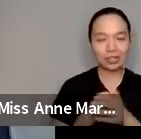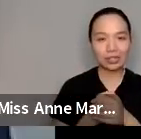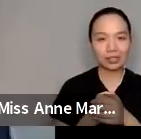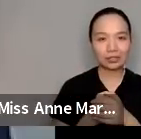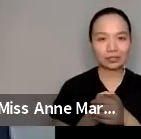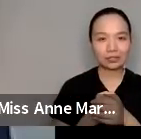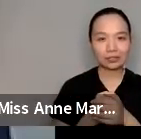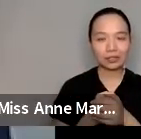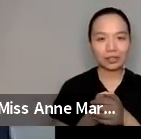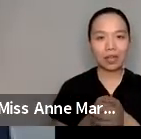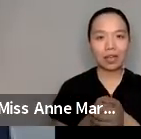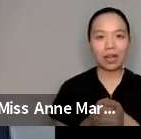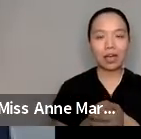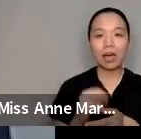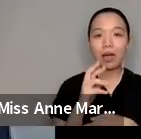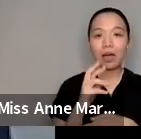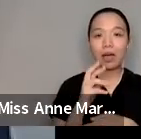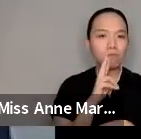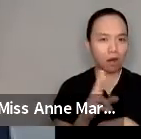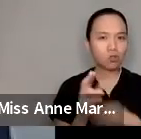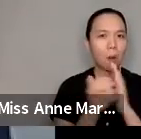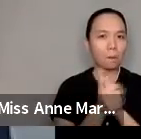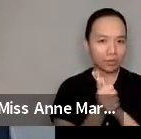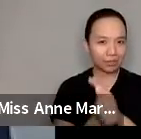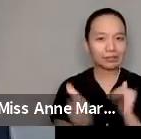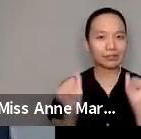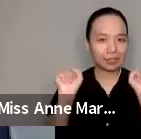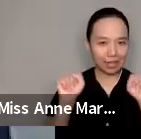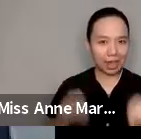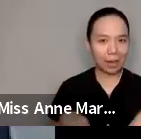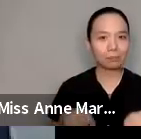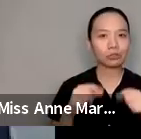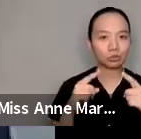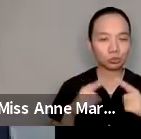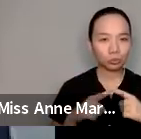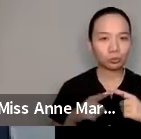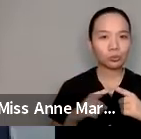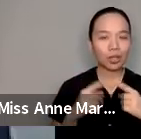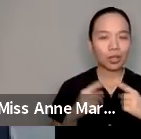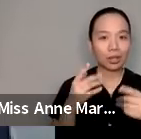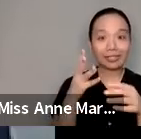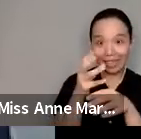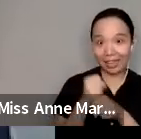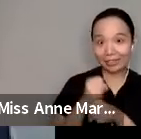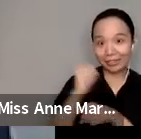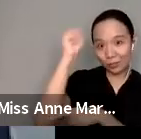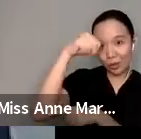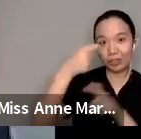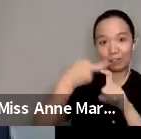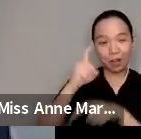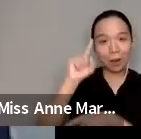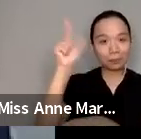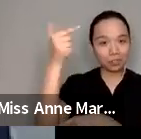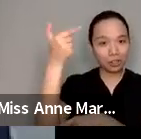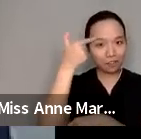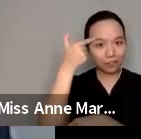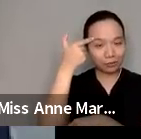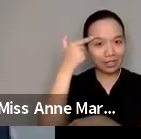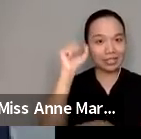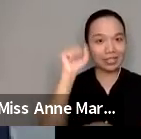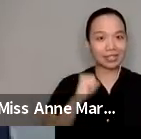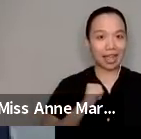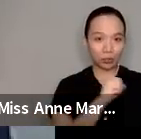are competent and able to win the scholarship from the government,